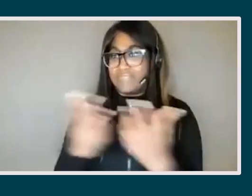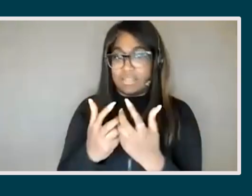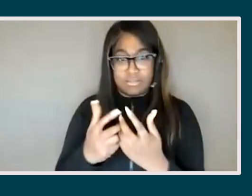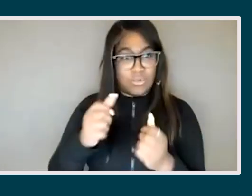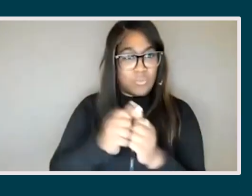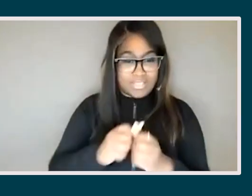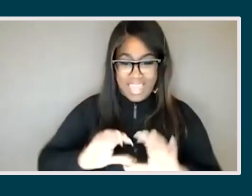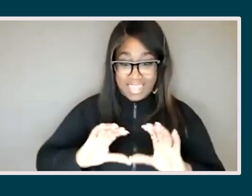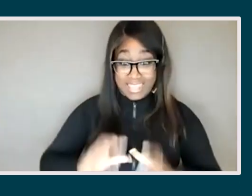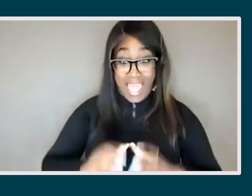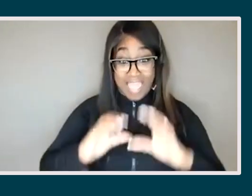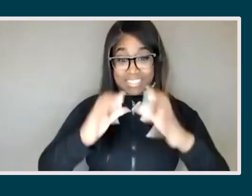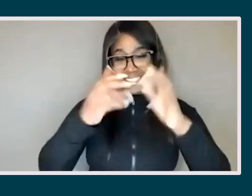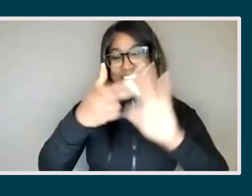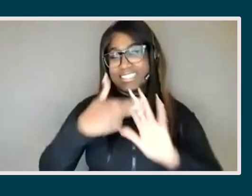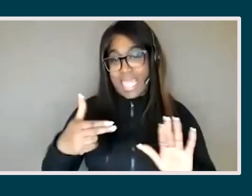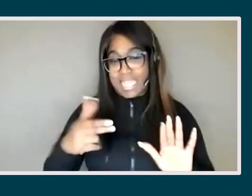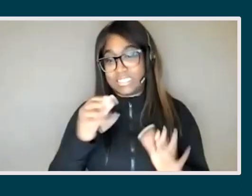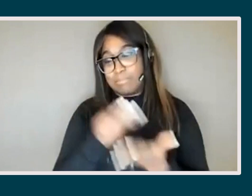at class and status,